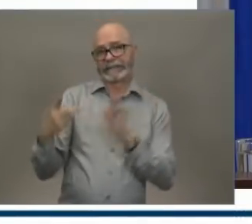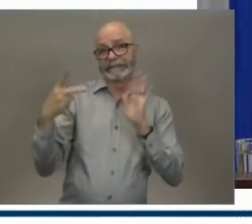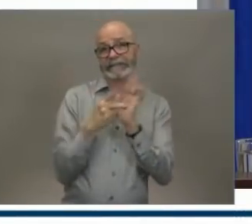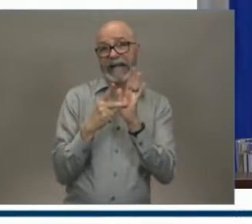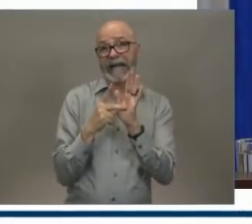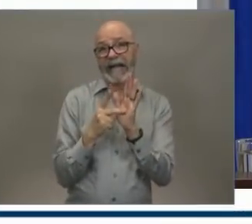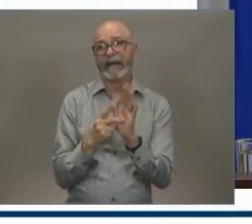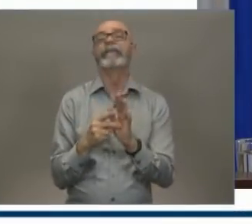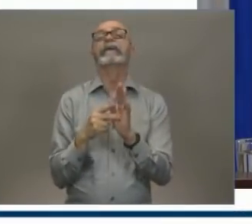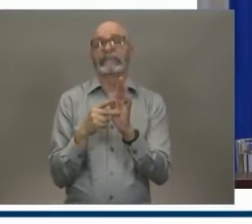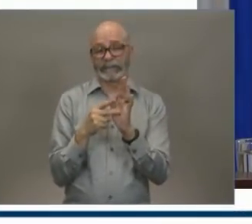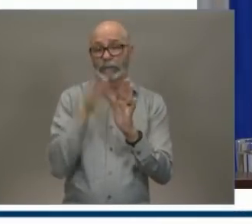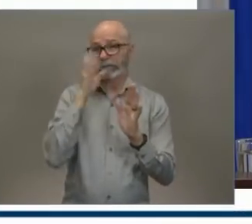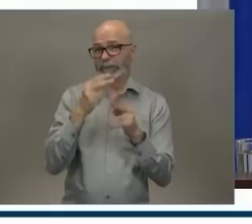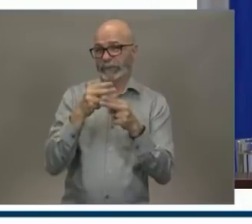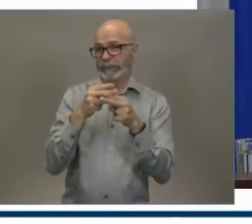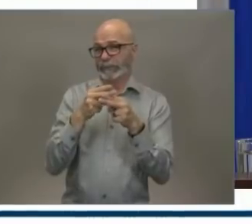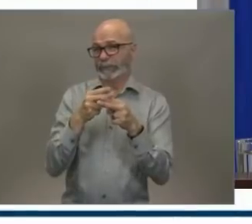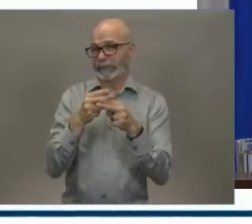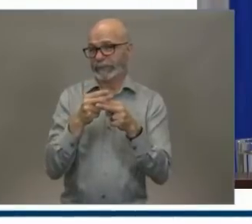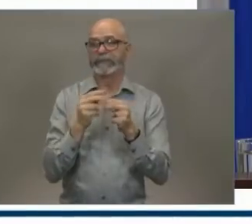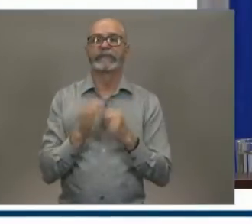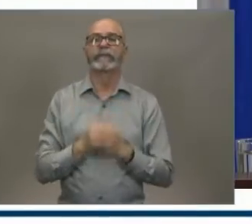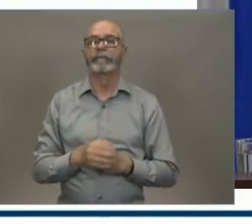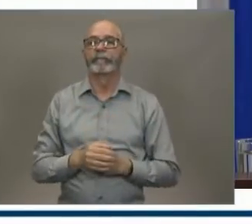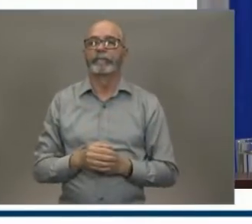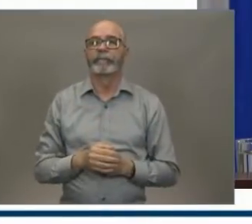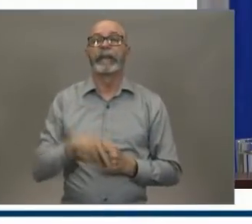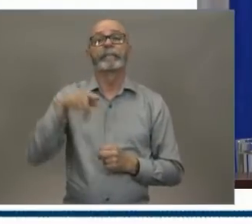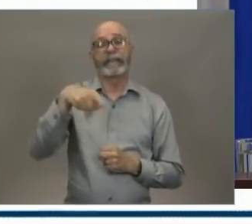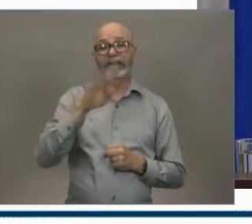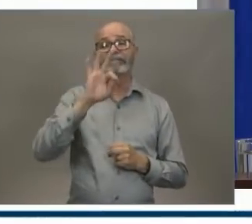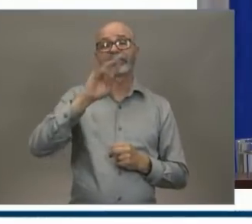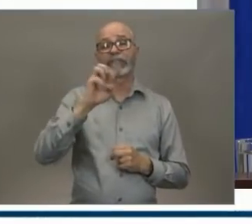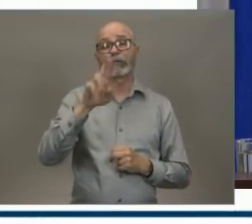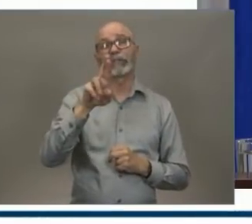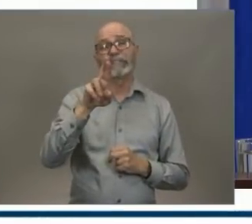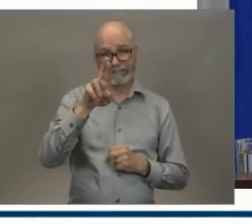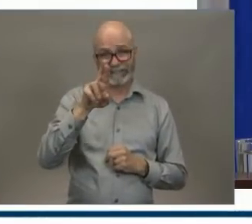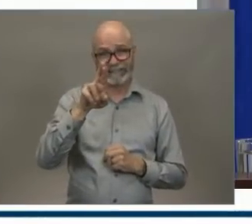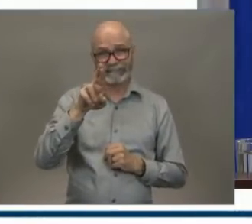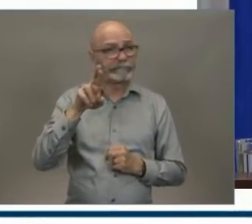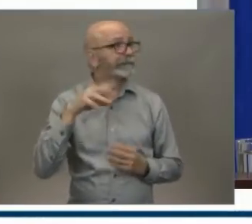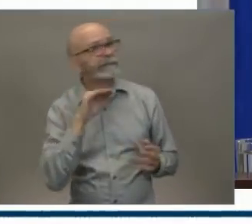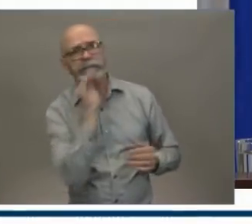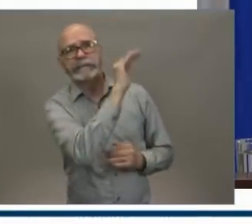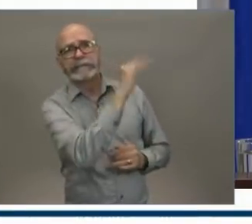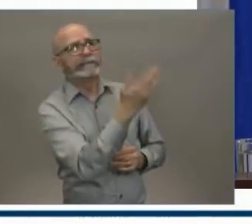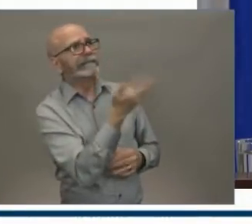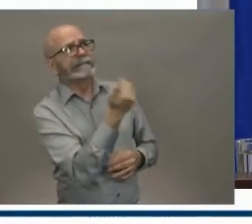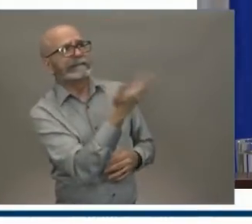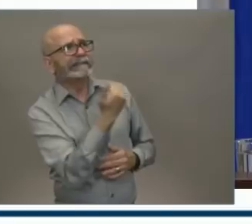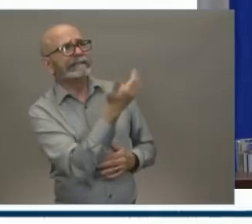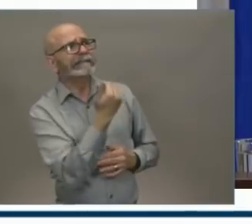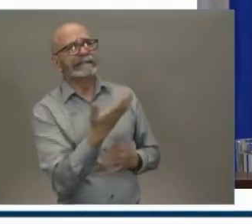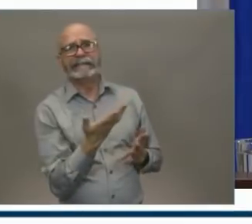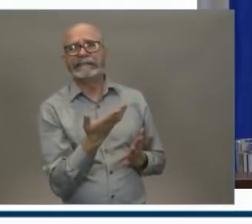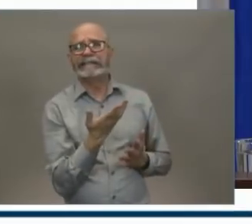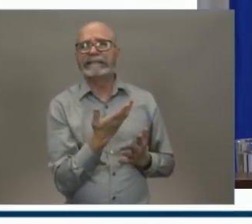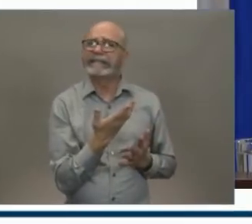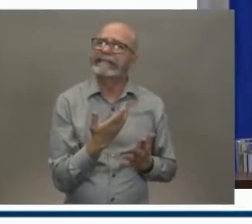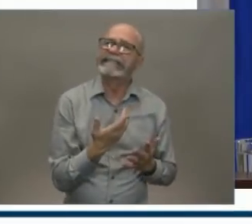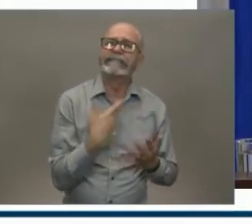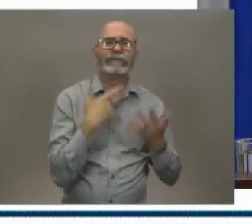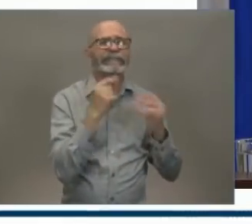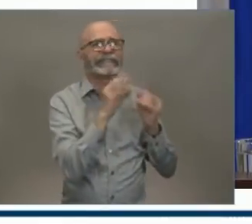There's definitely some concern about the Pfizer delay. I had a good conversation last night with my fellow premiers and the Prime Minister, and I want